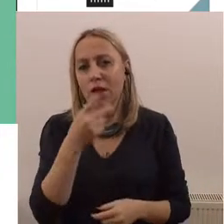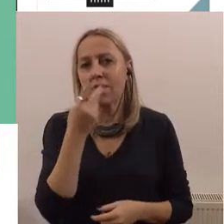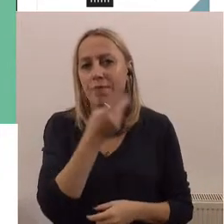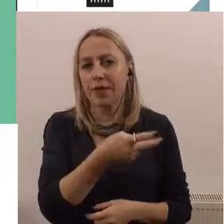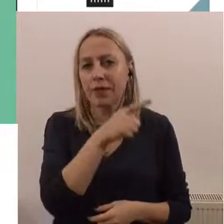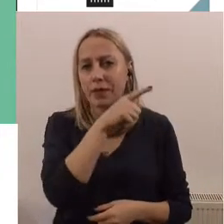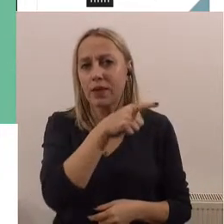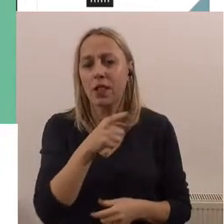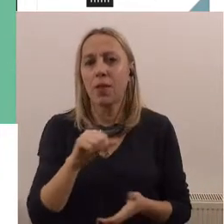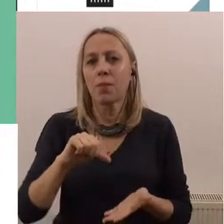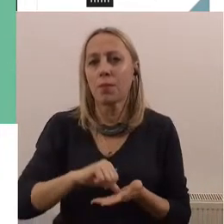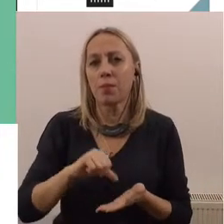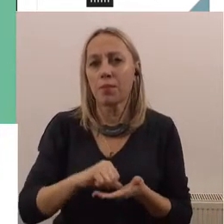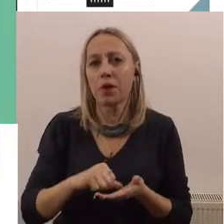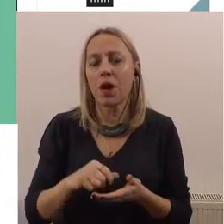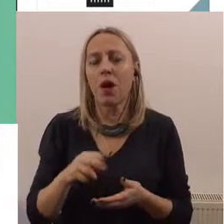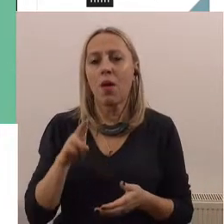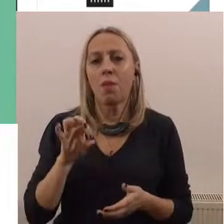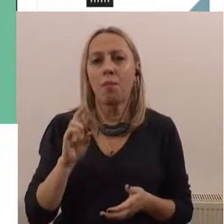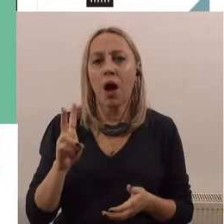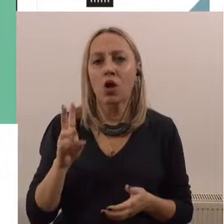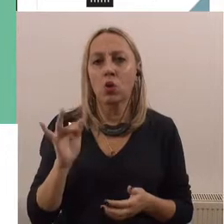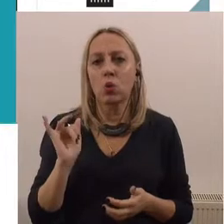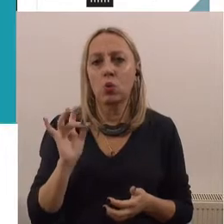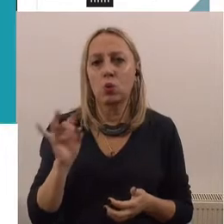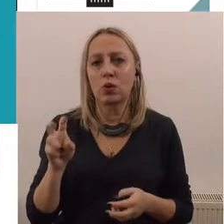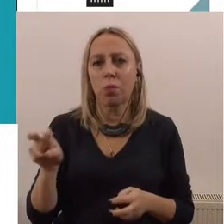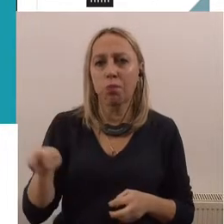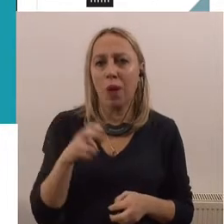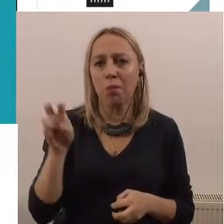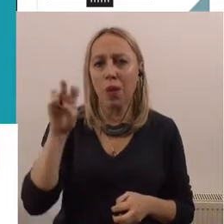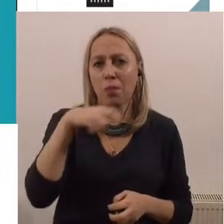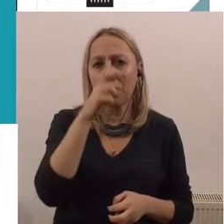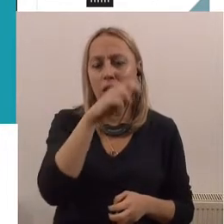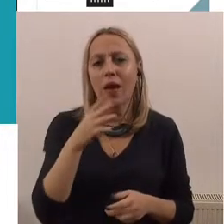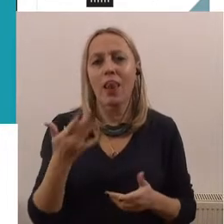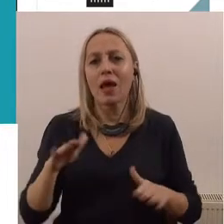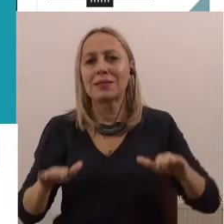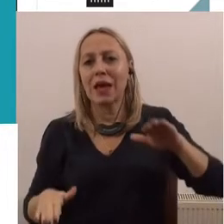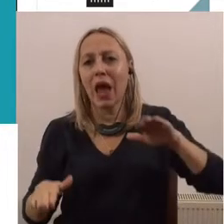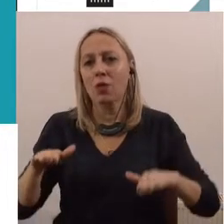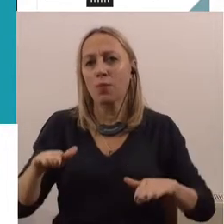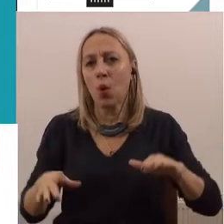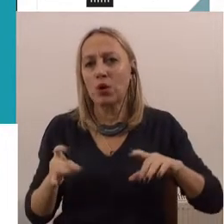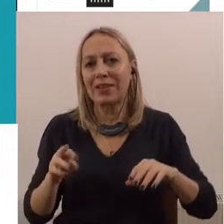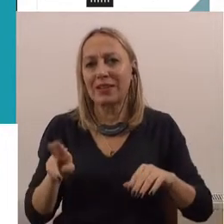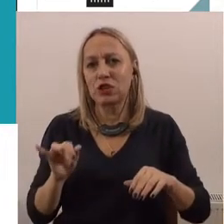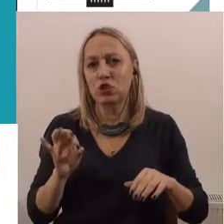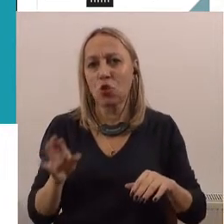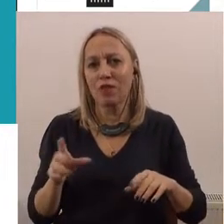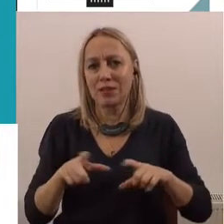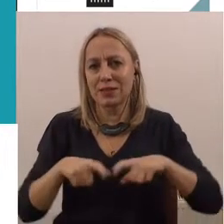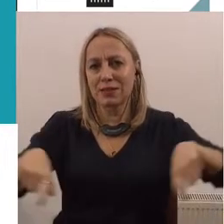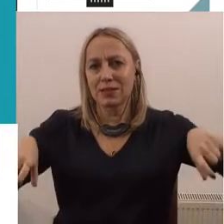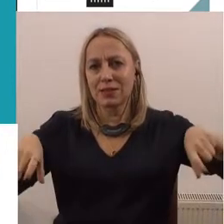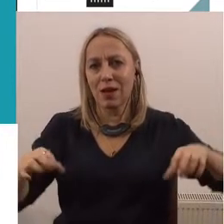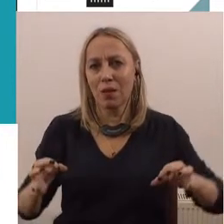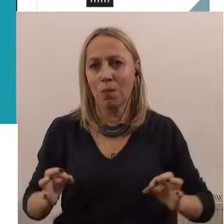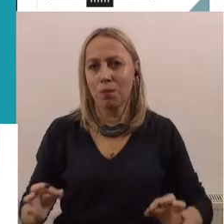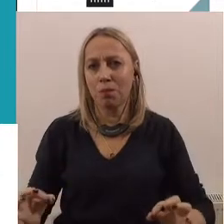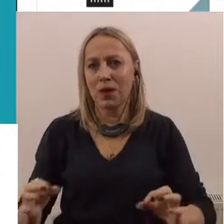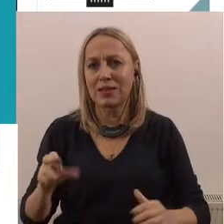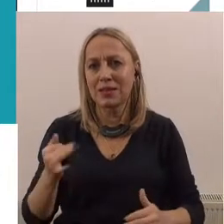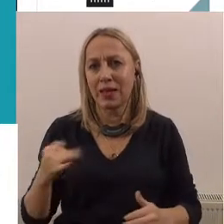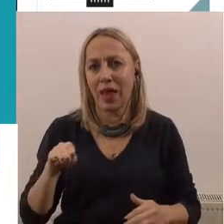communities. We also got skateboarders. Here it's a fragment of reenactment of